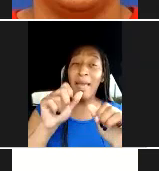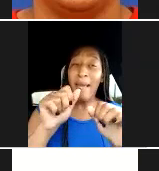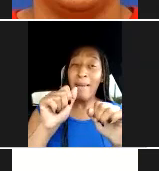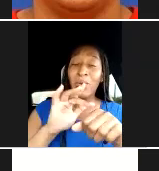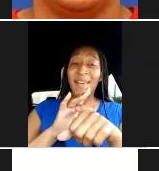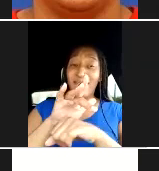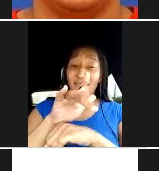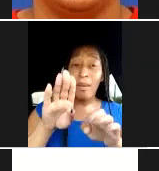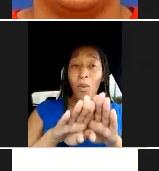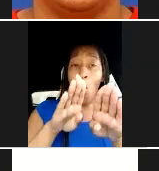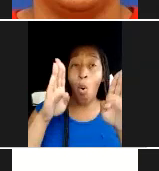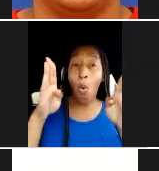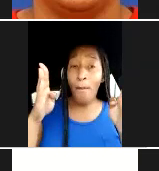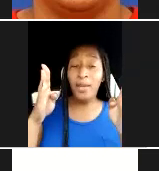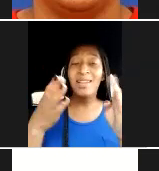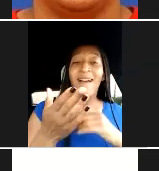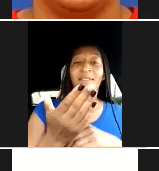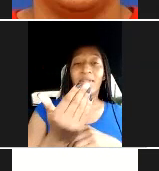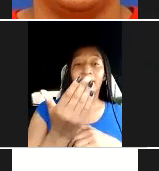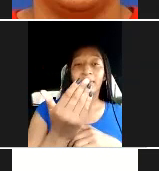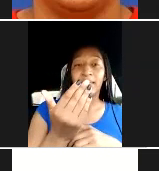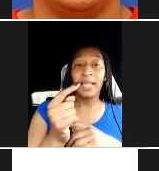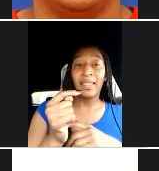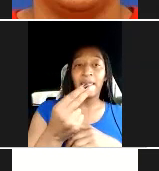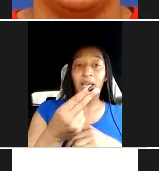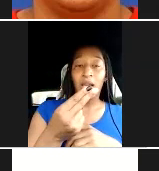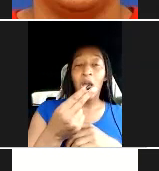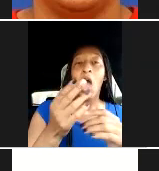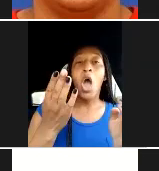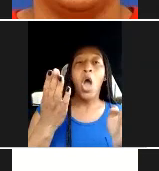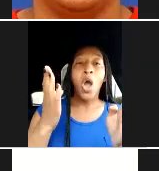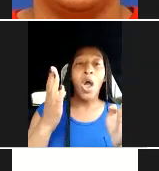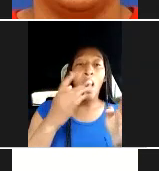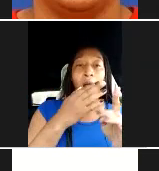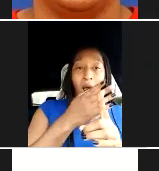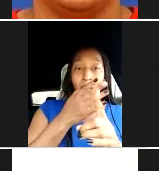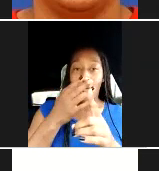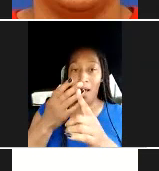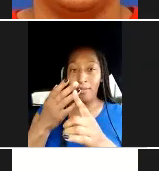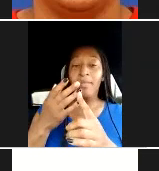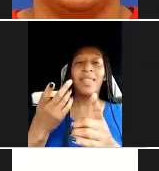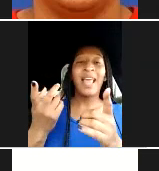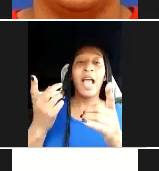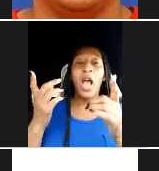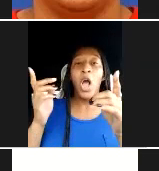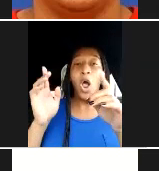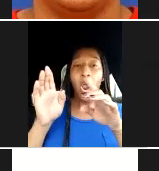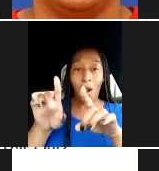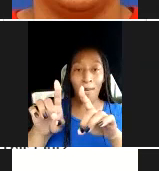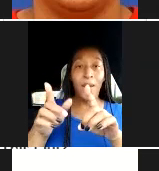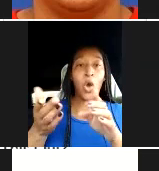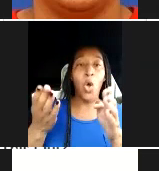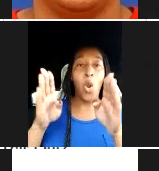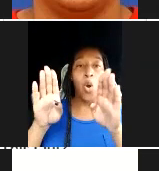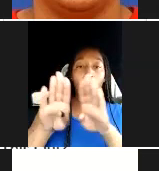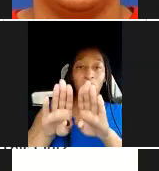open on the 15th and it'll close on the 22nd at 11:59 p.m. Okay. And if you go into